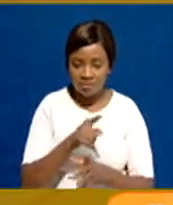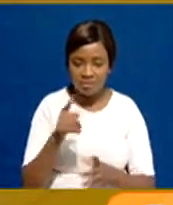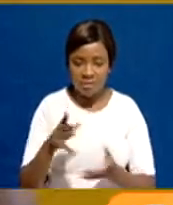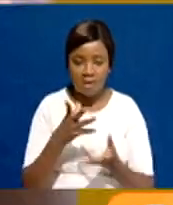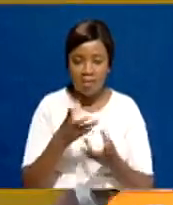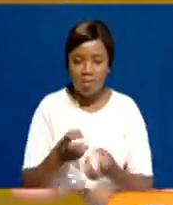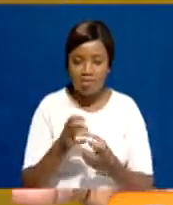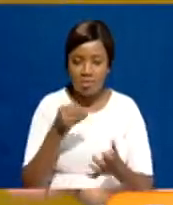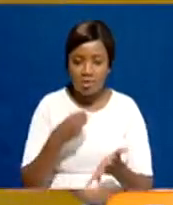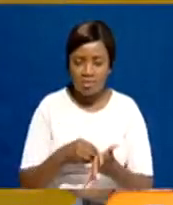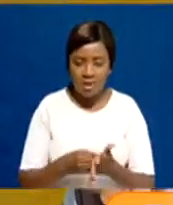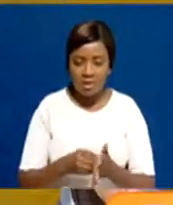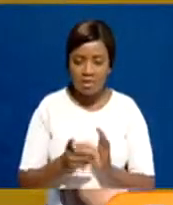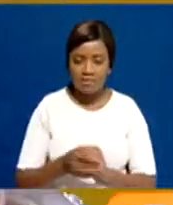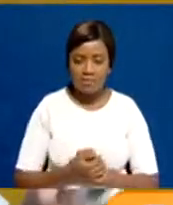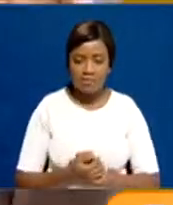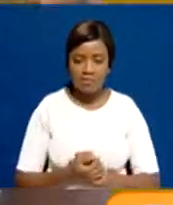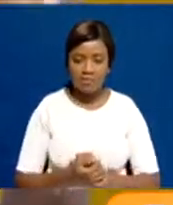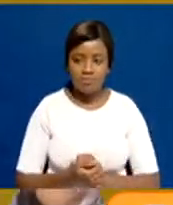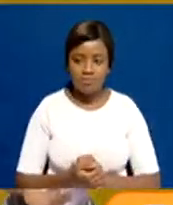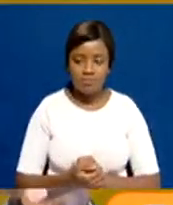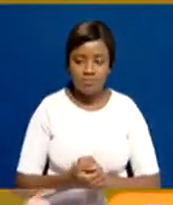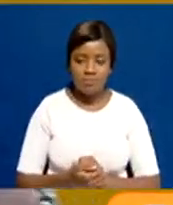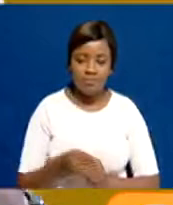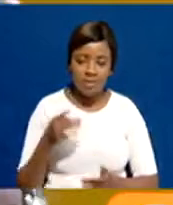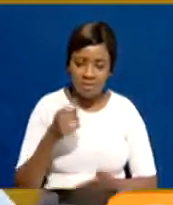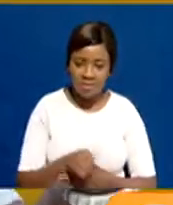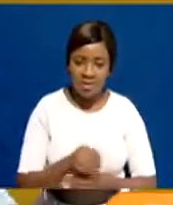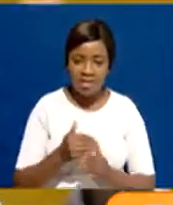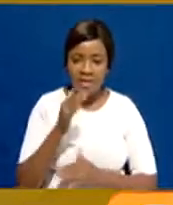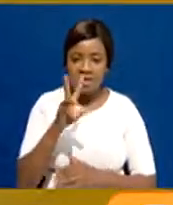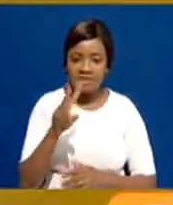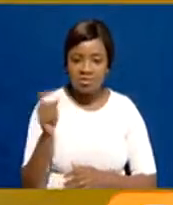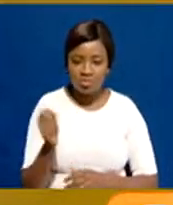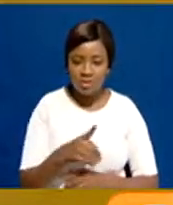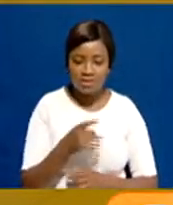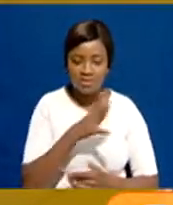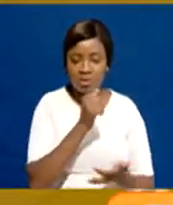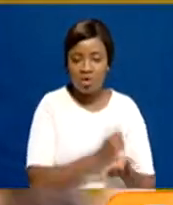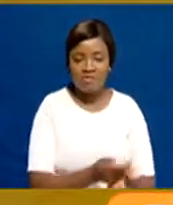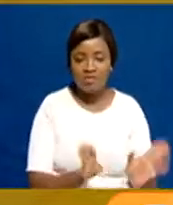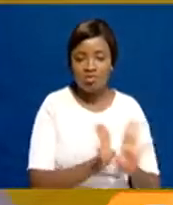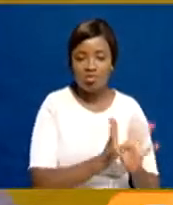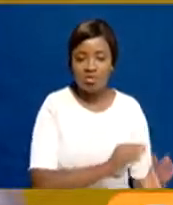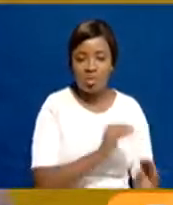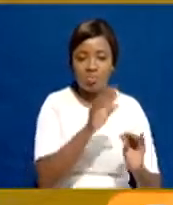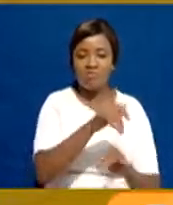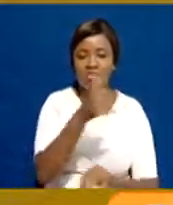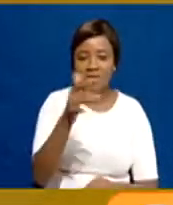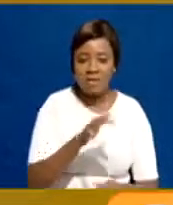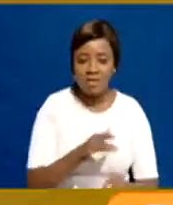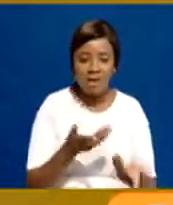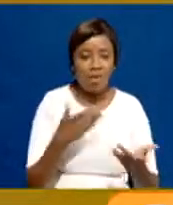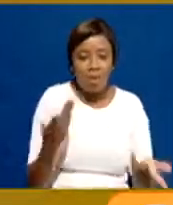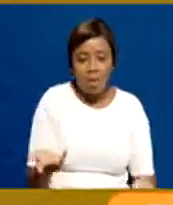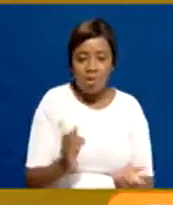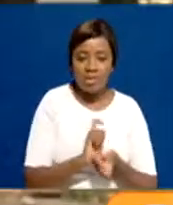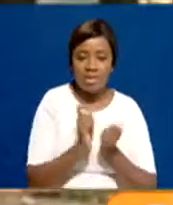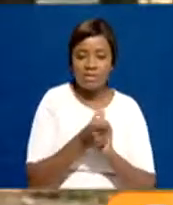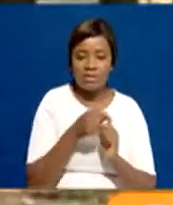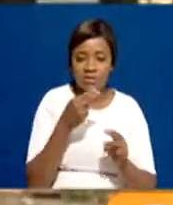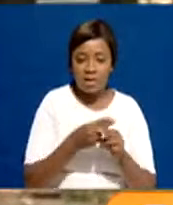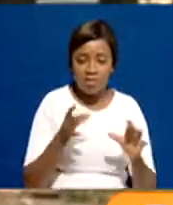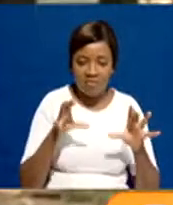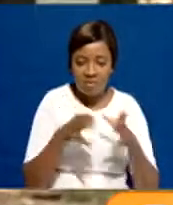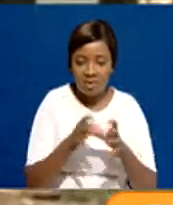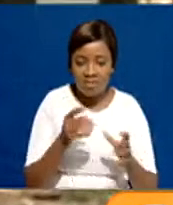After people are taken in, they've paid their money. After 2 months, the offices are closed. And then they change the name of the company to something else.